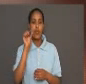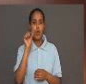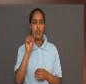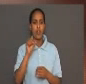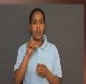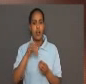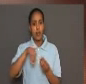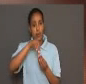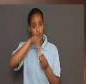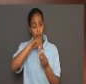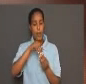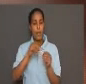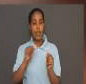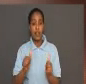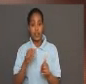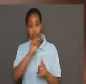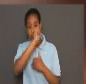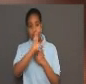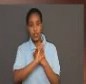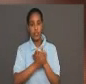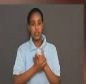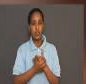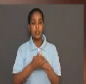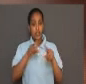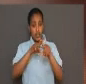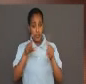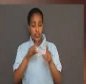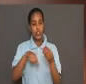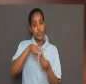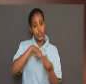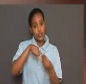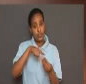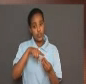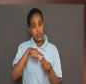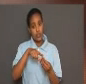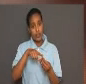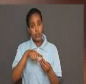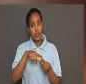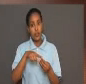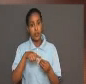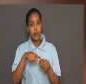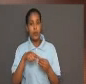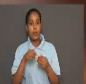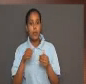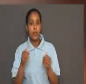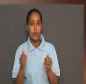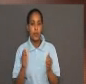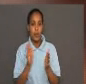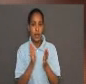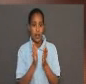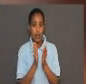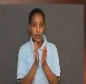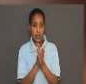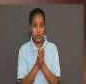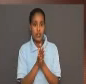above its melting temperature, the different regions begin to blend together